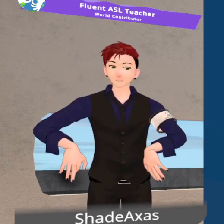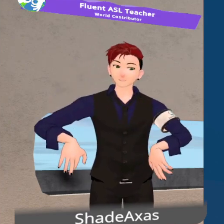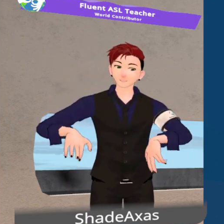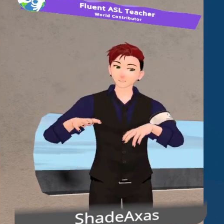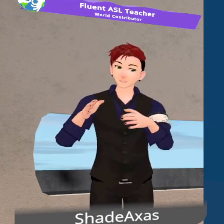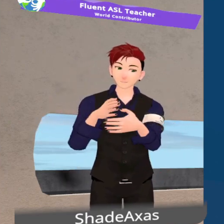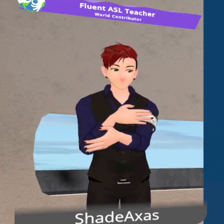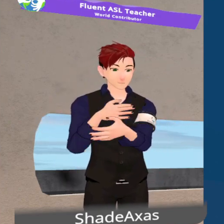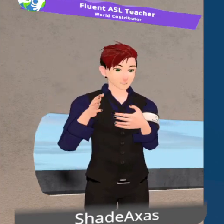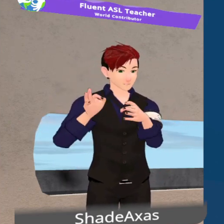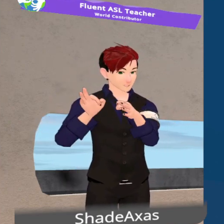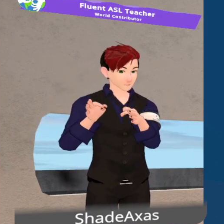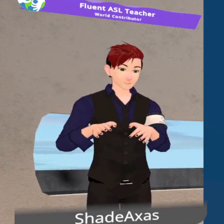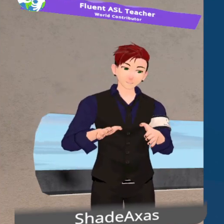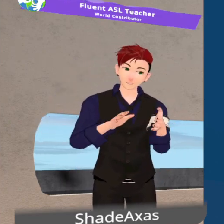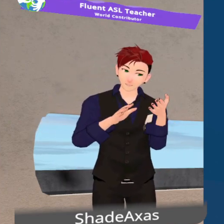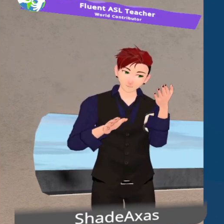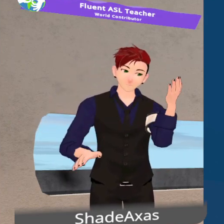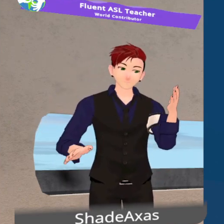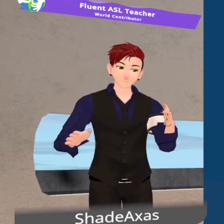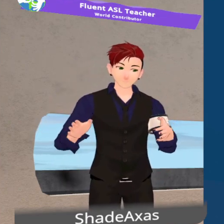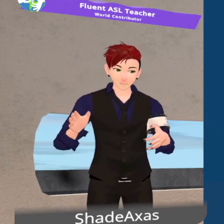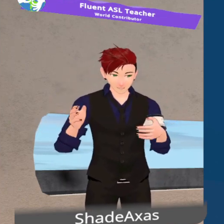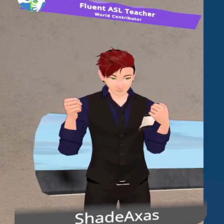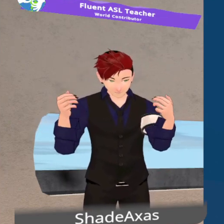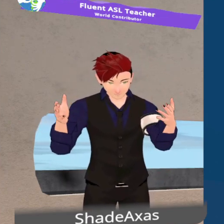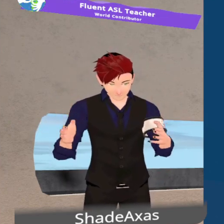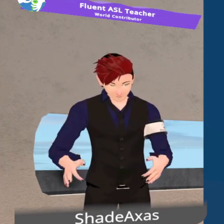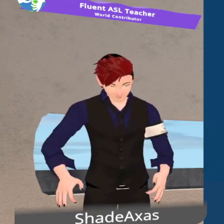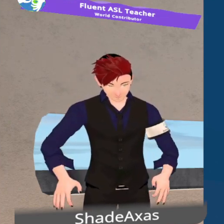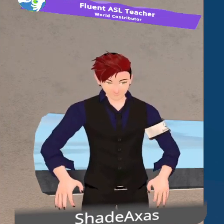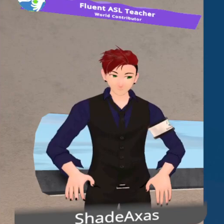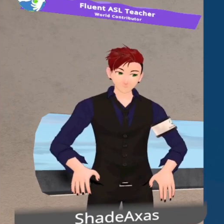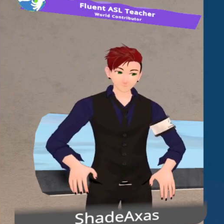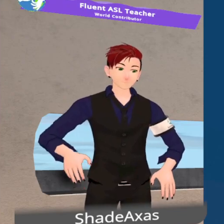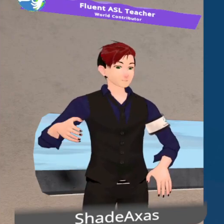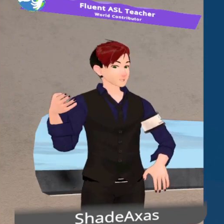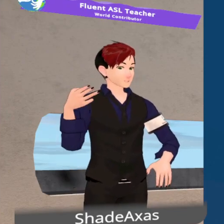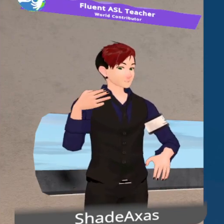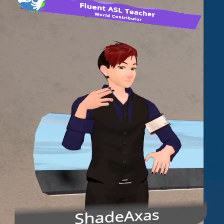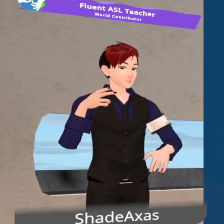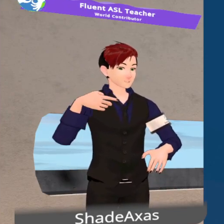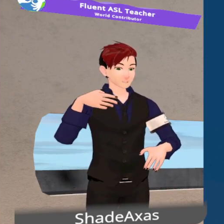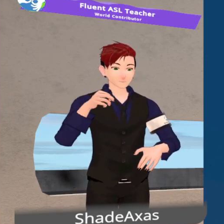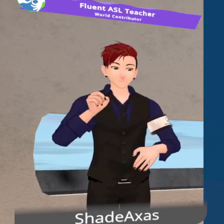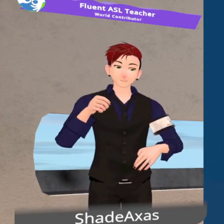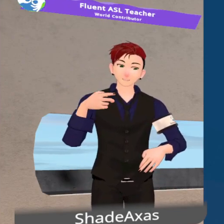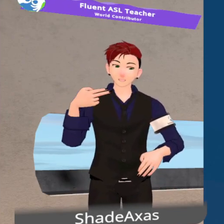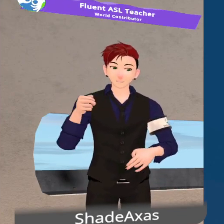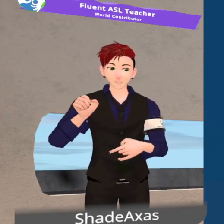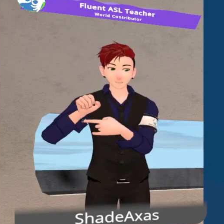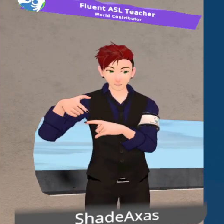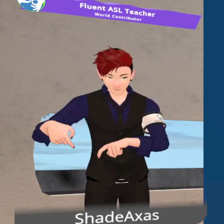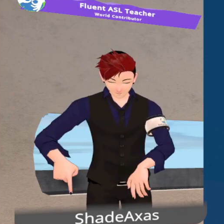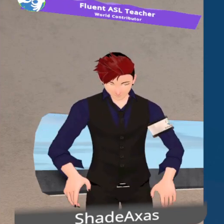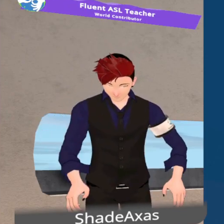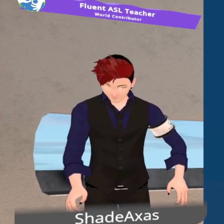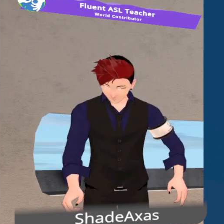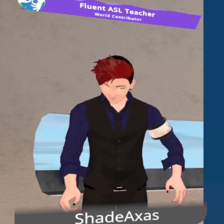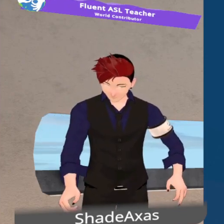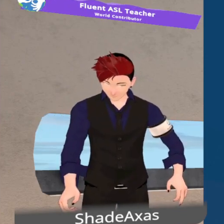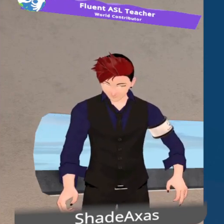festival interpreting, music interpreting. I've done quite a lot. And my pronouns are he,